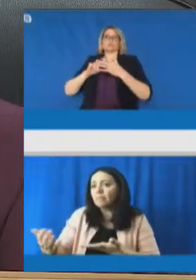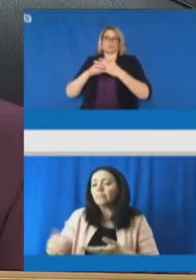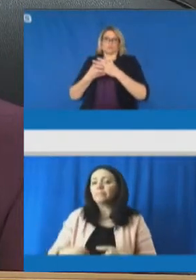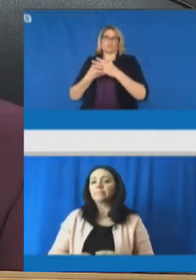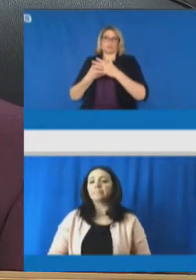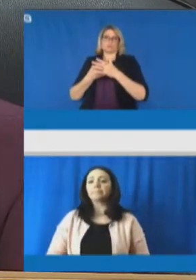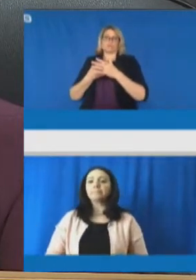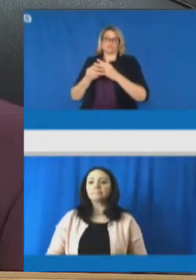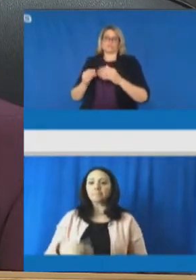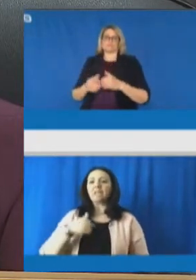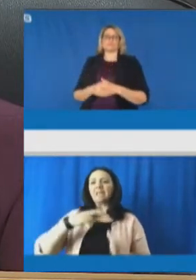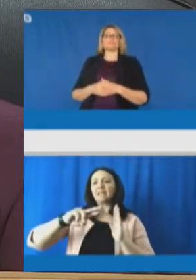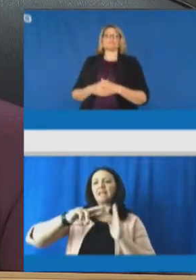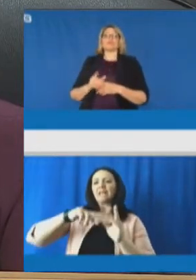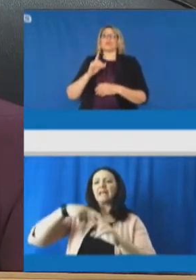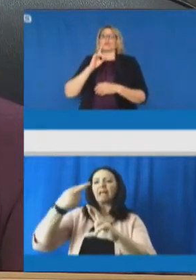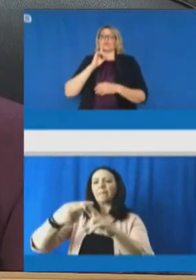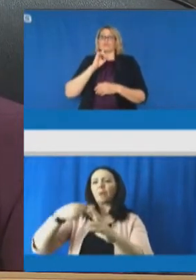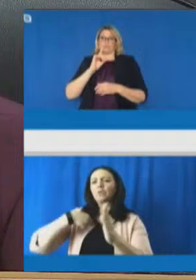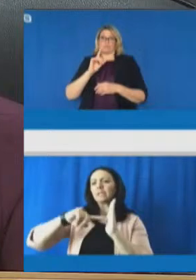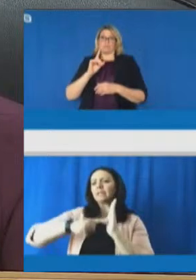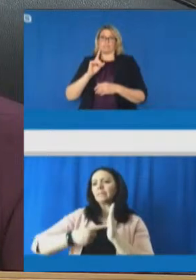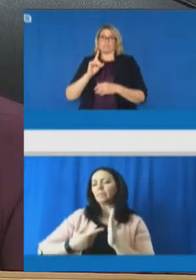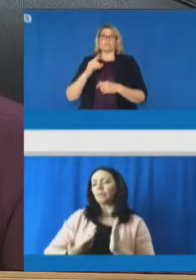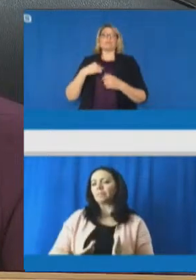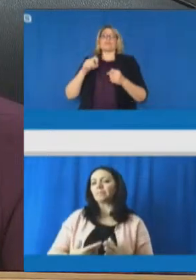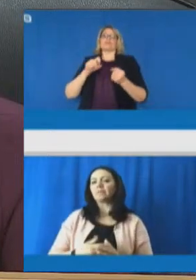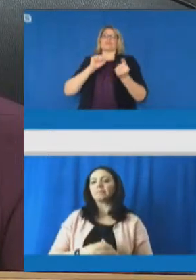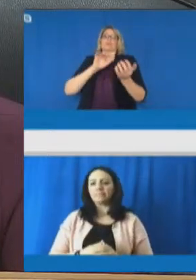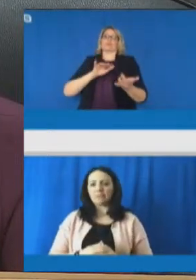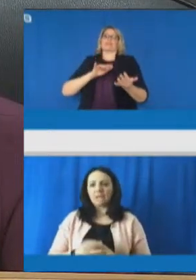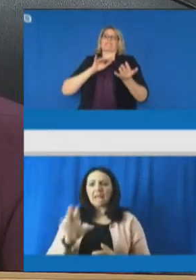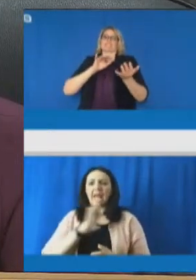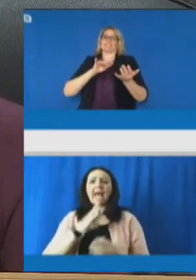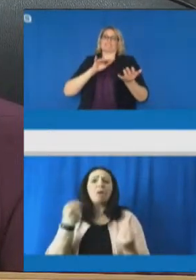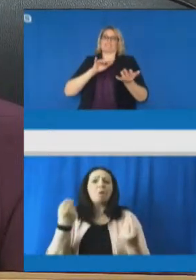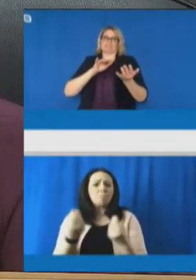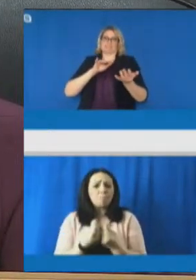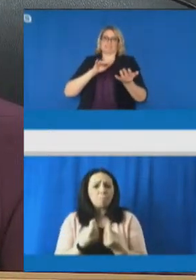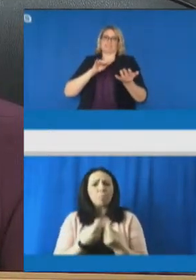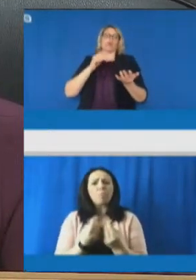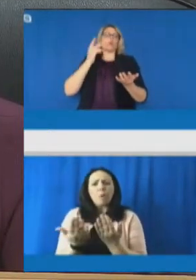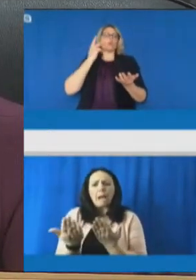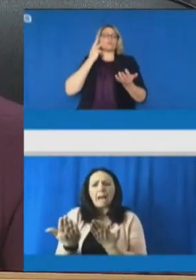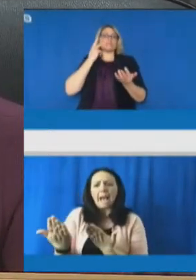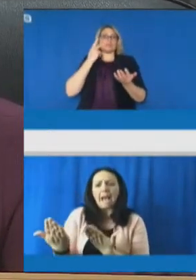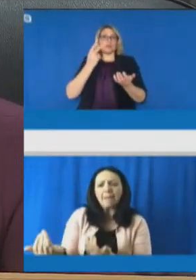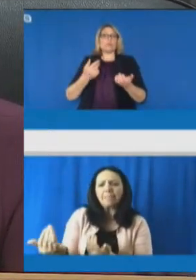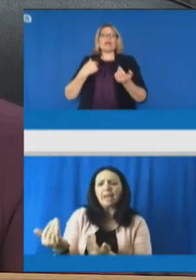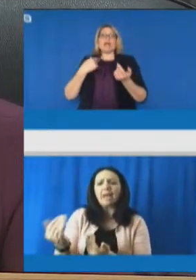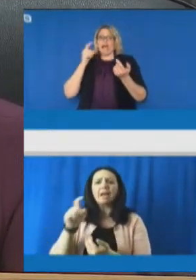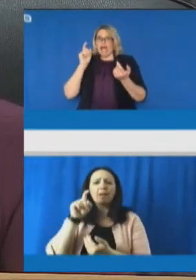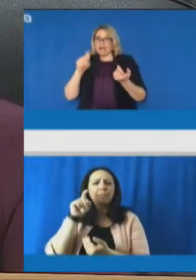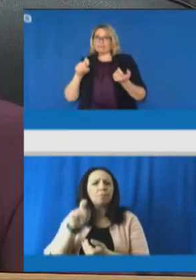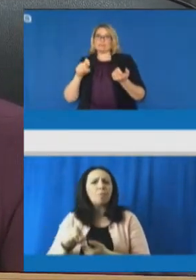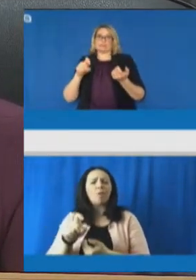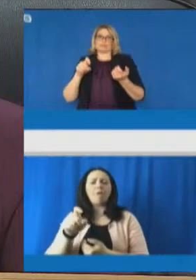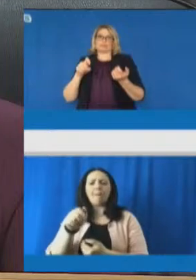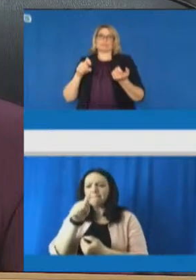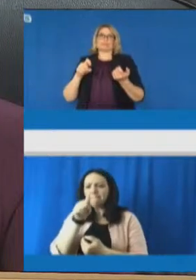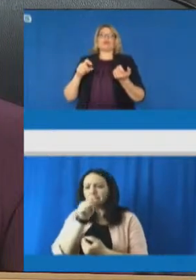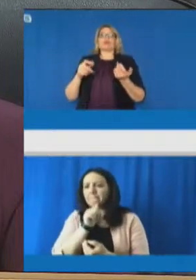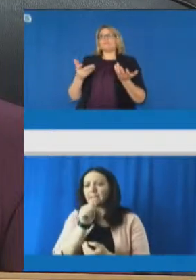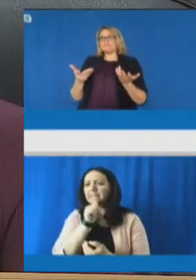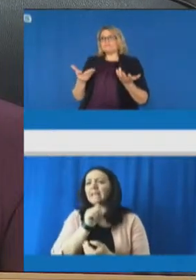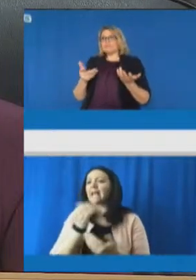until 14 days after the first dose. And we are planning for most of the population to get that second dose at